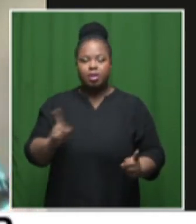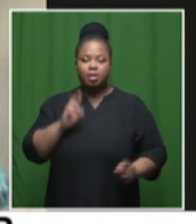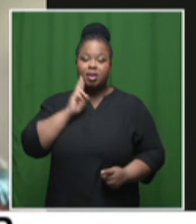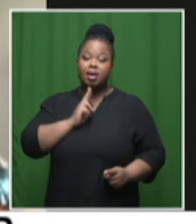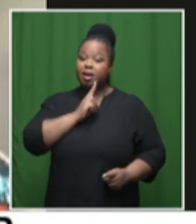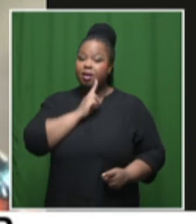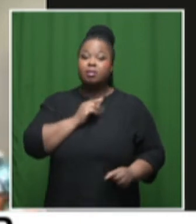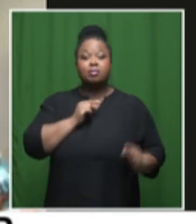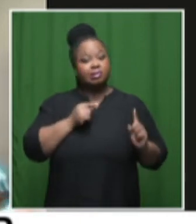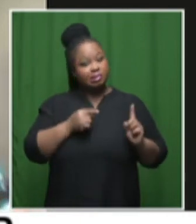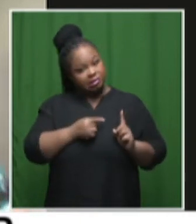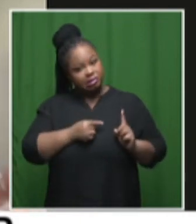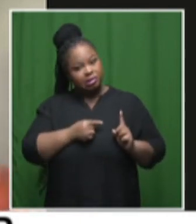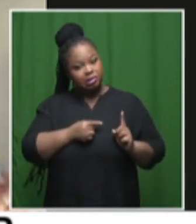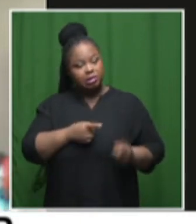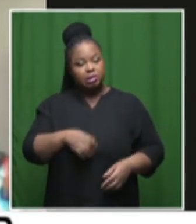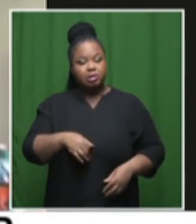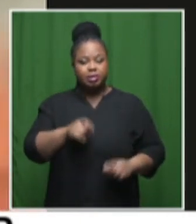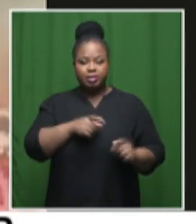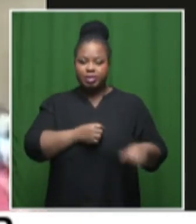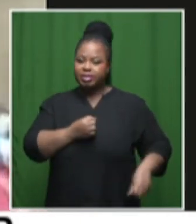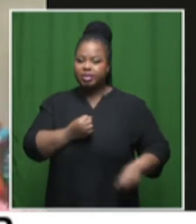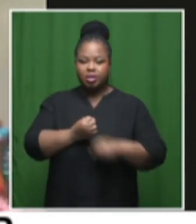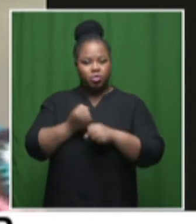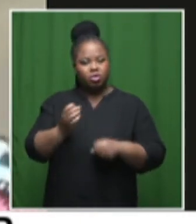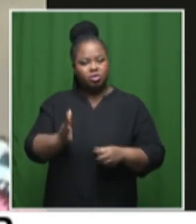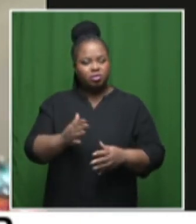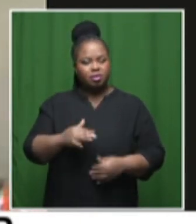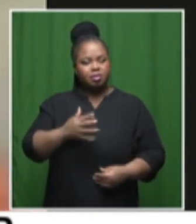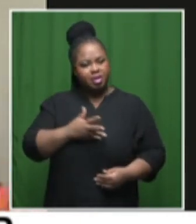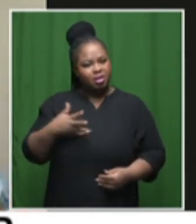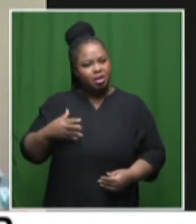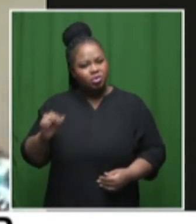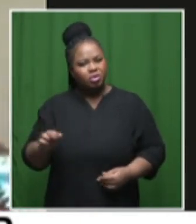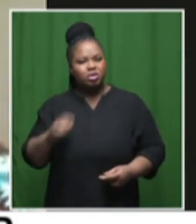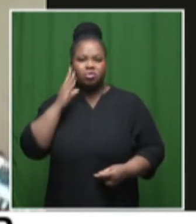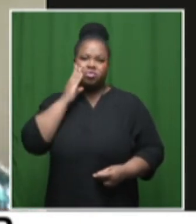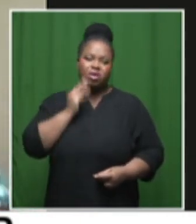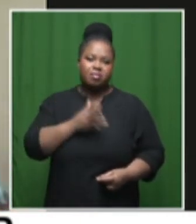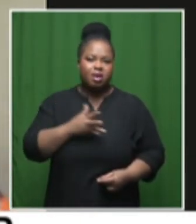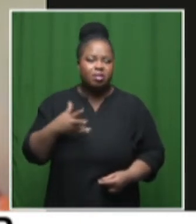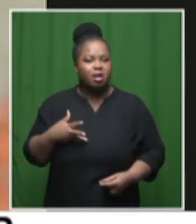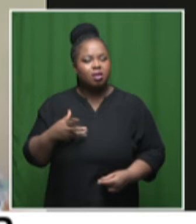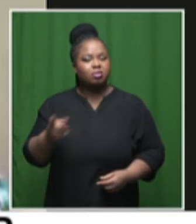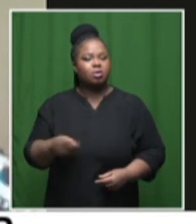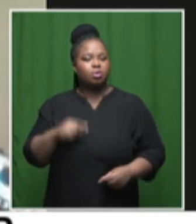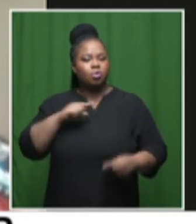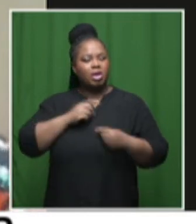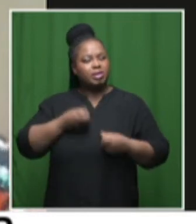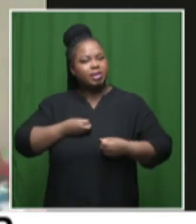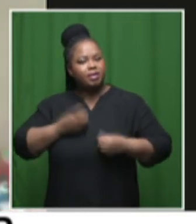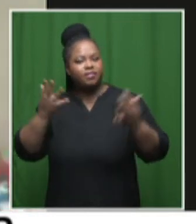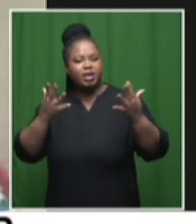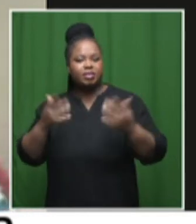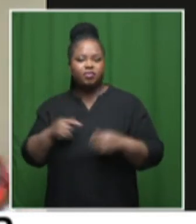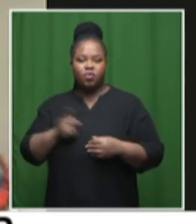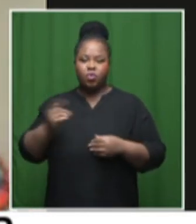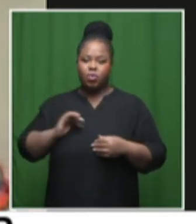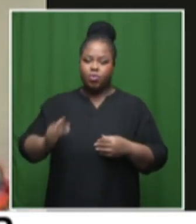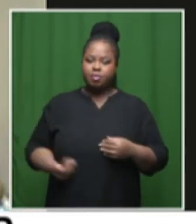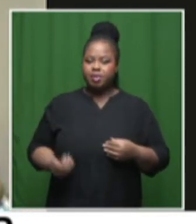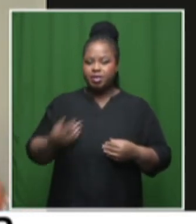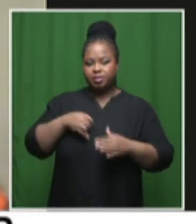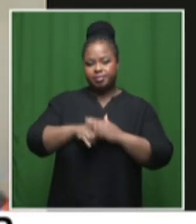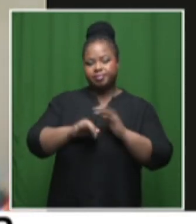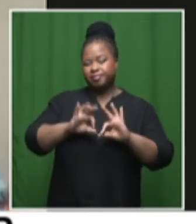a huge, supporter of his mother, of his grandmother, has made sacrifices for the woman in his